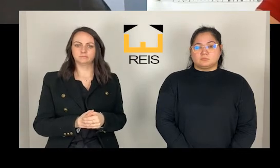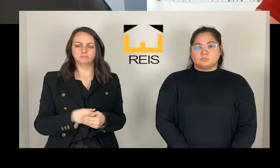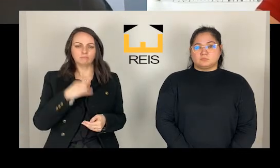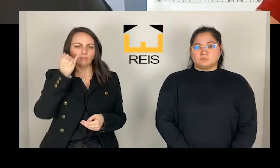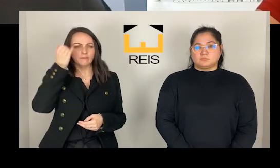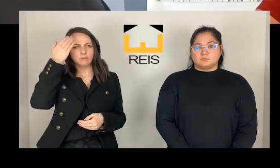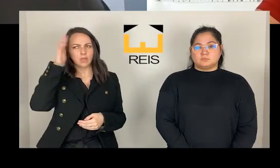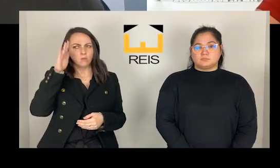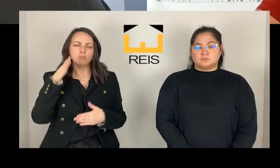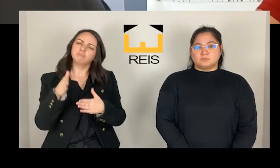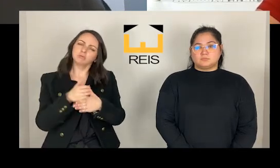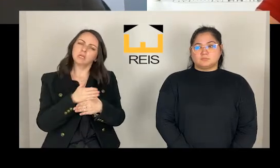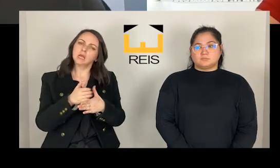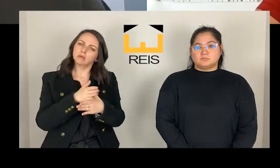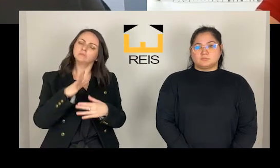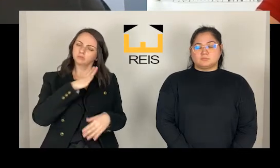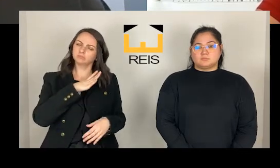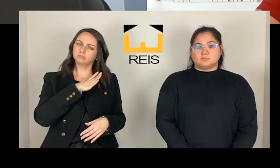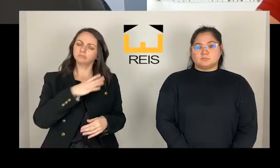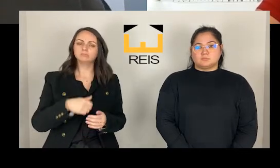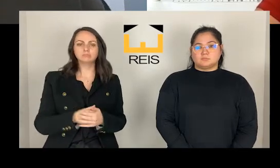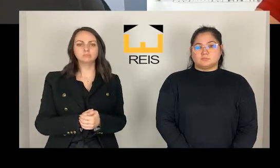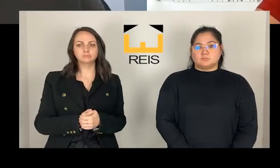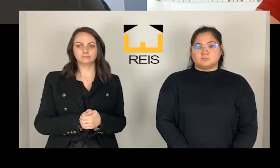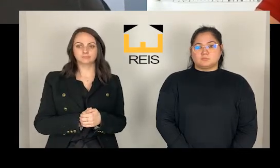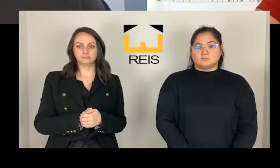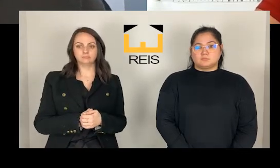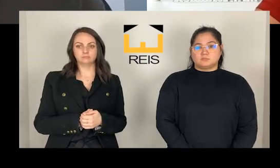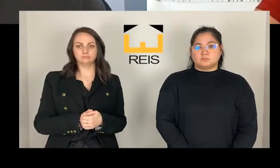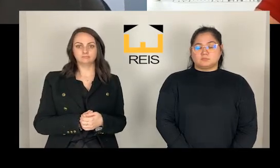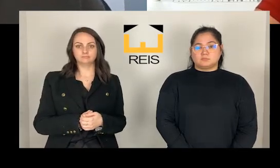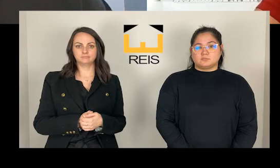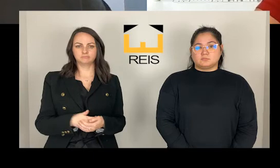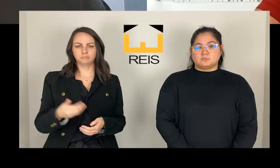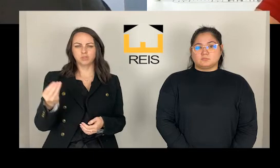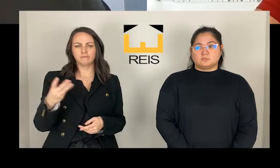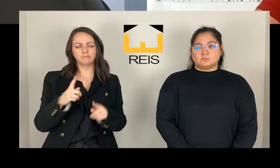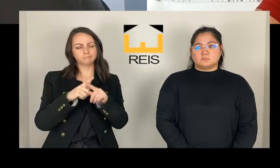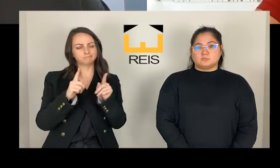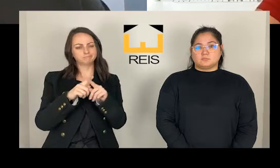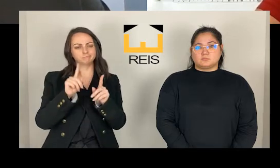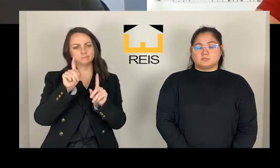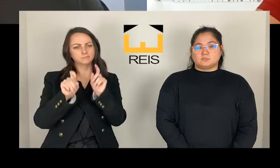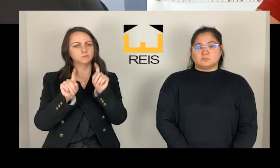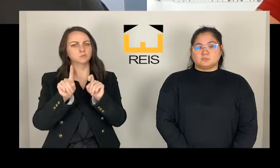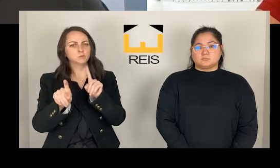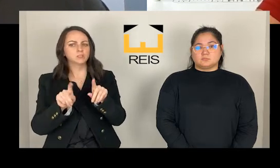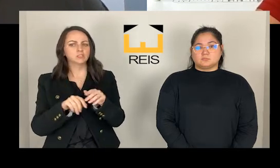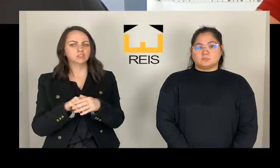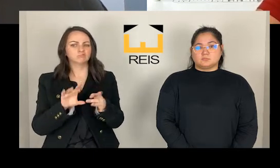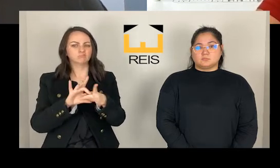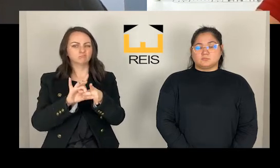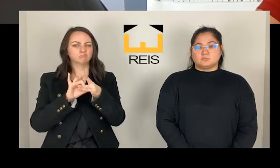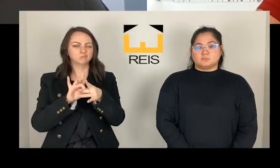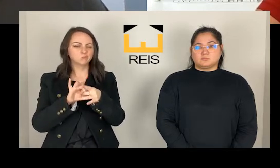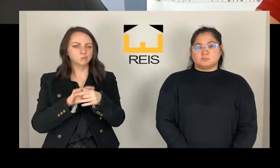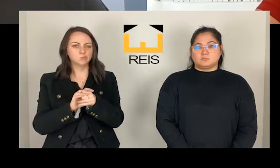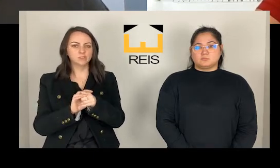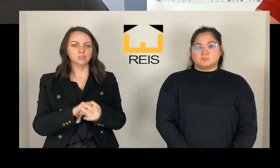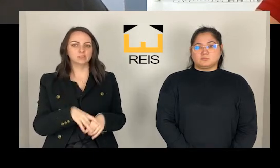you have in the accounts. That's fine. There are a couple other questions that will be asked as far